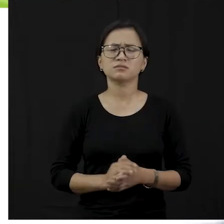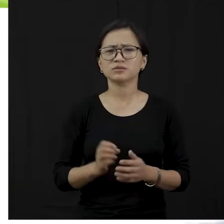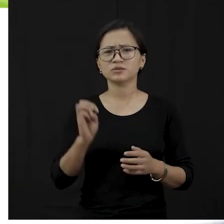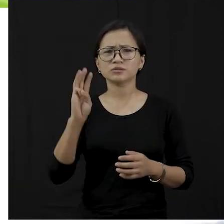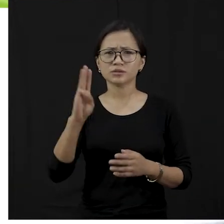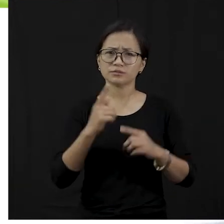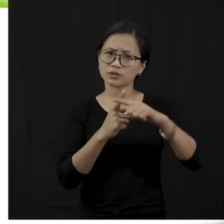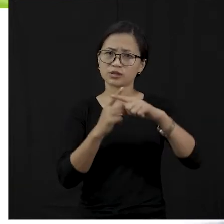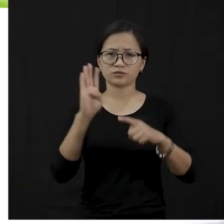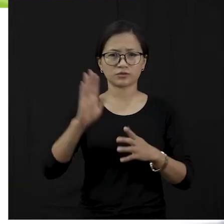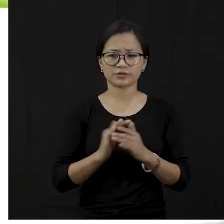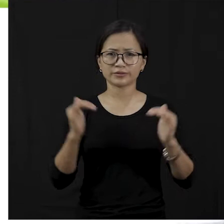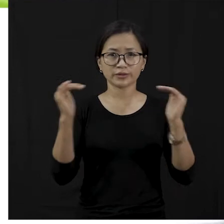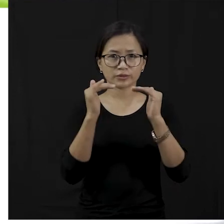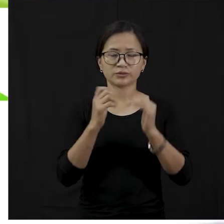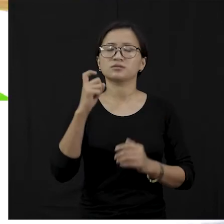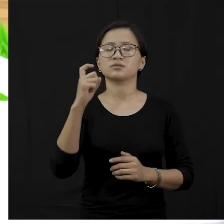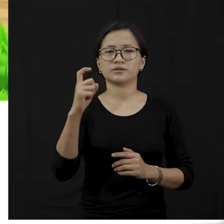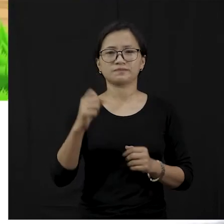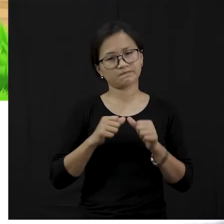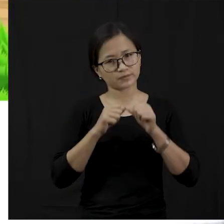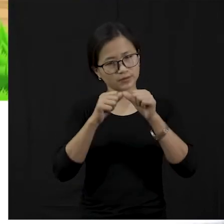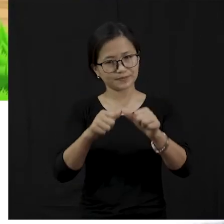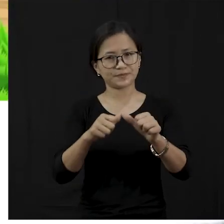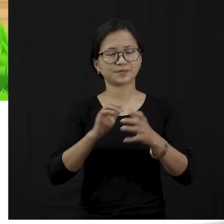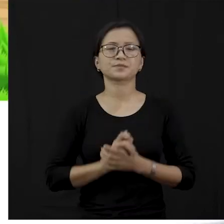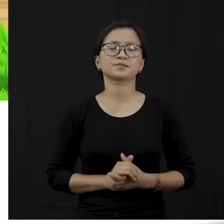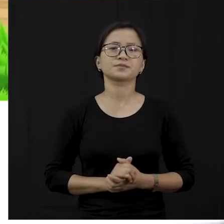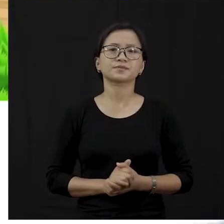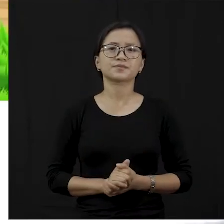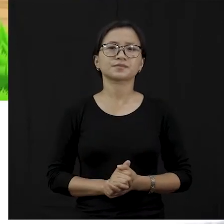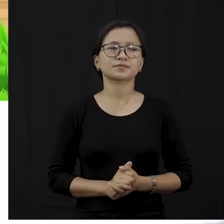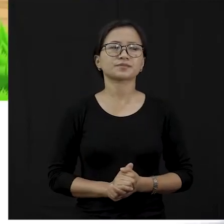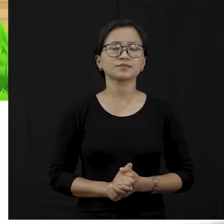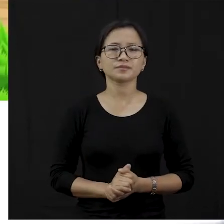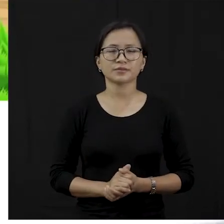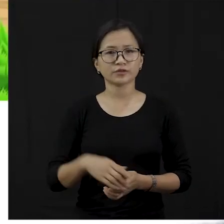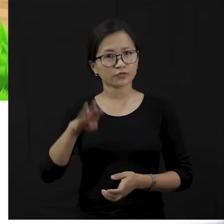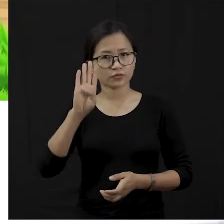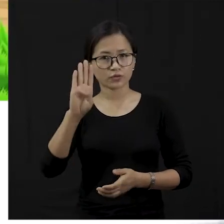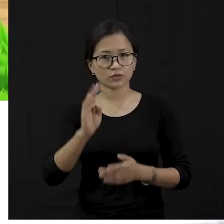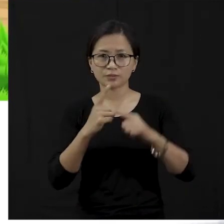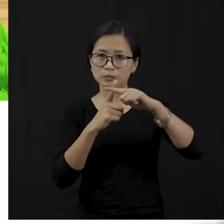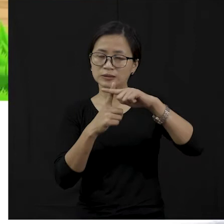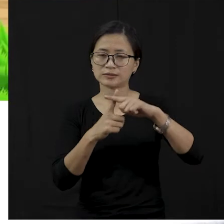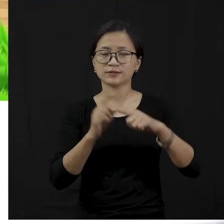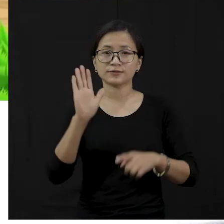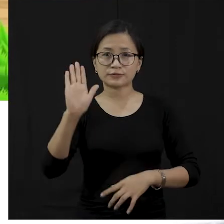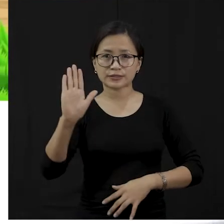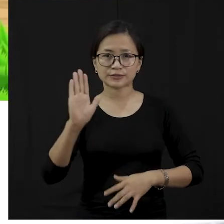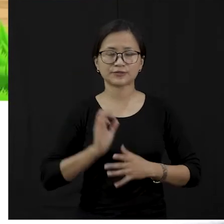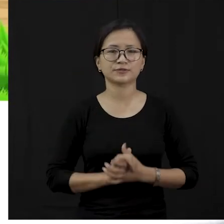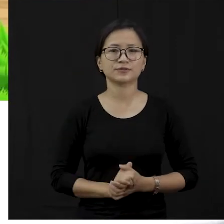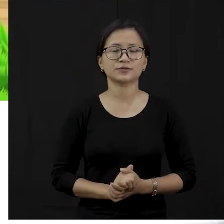to 7. Okay, then look here. 4 plus 5. We